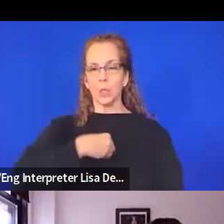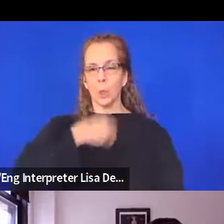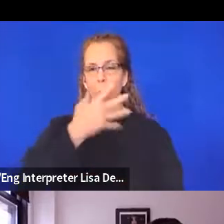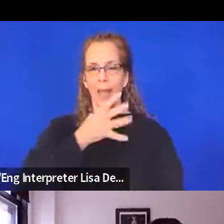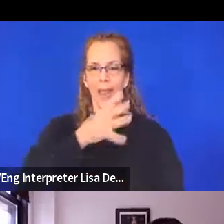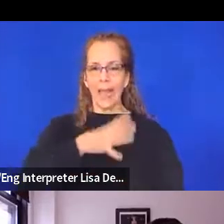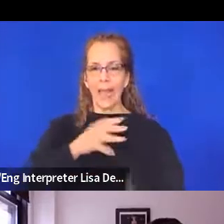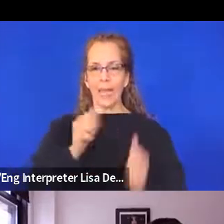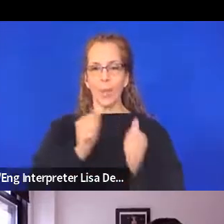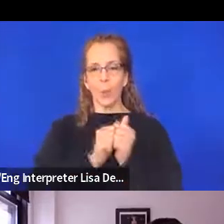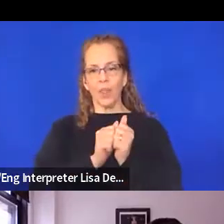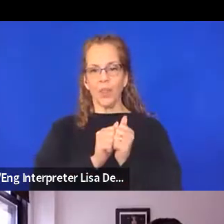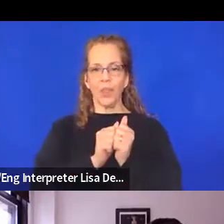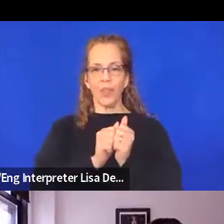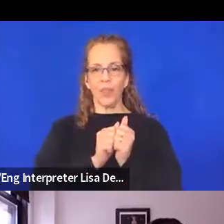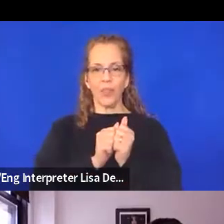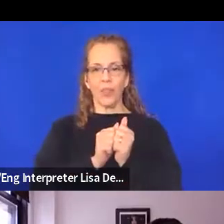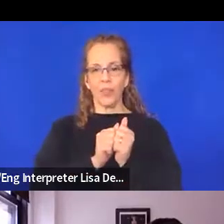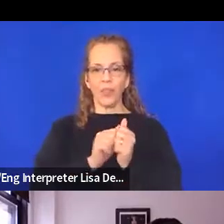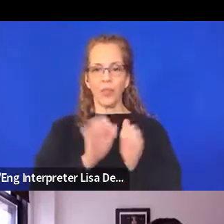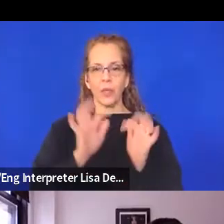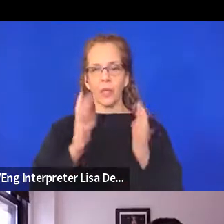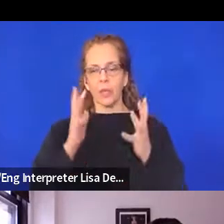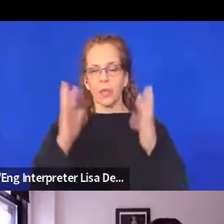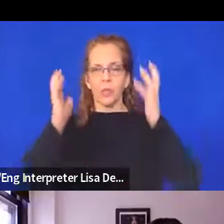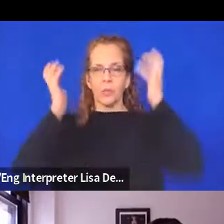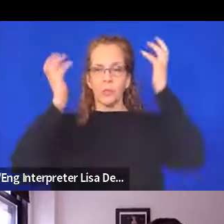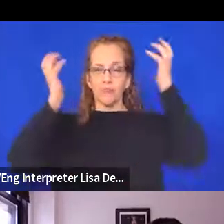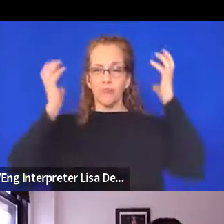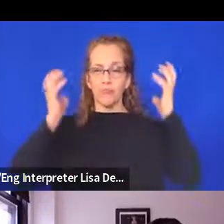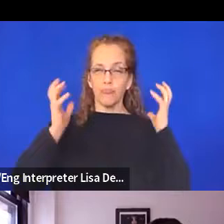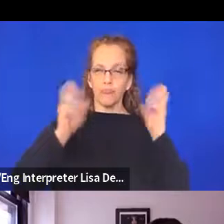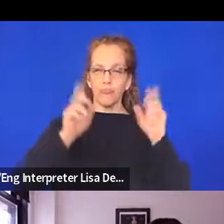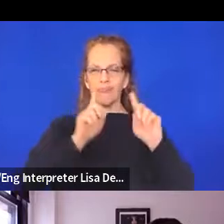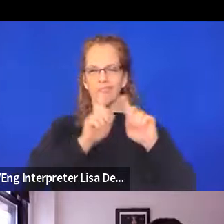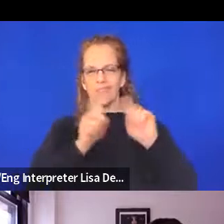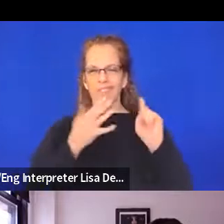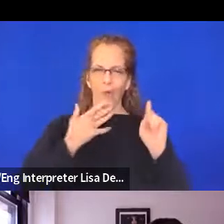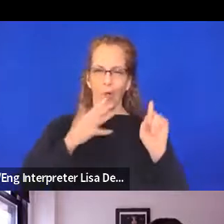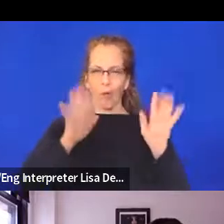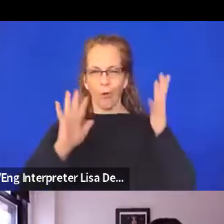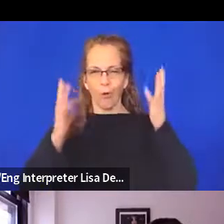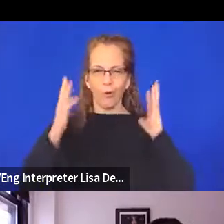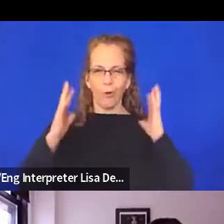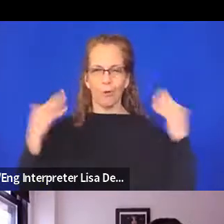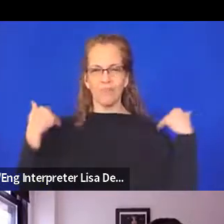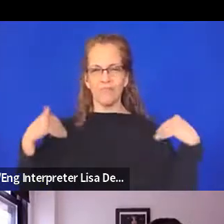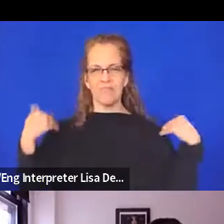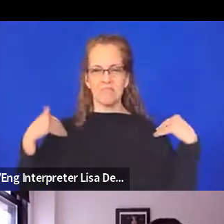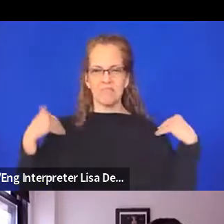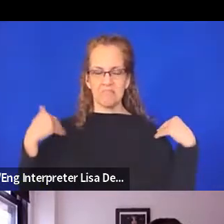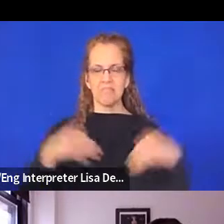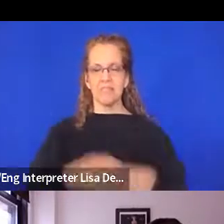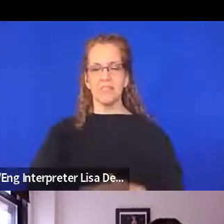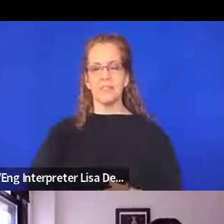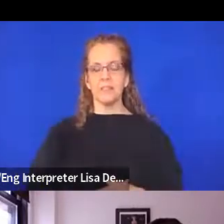of inconsistently dyed curly hair right around shoulder length.